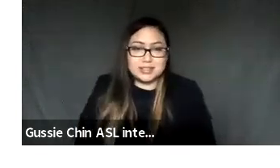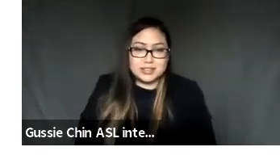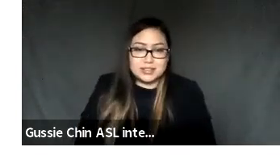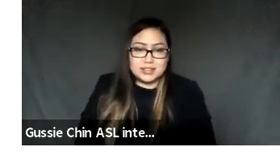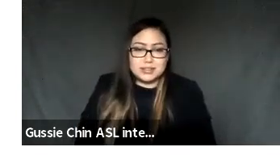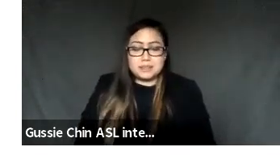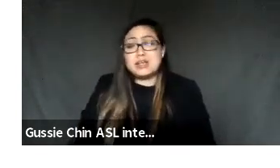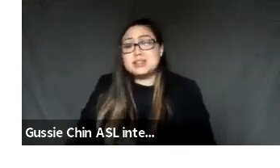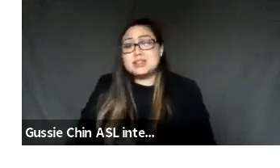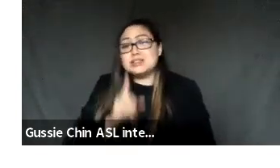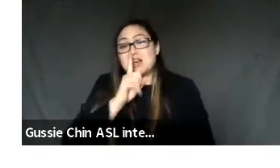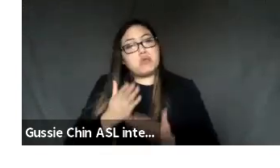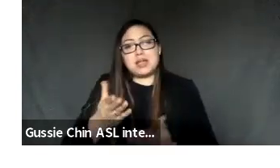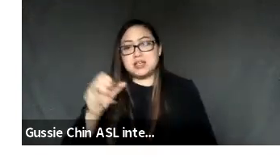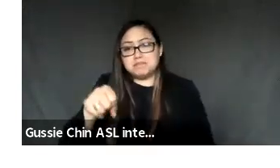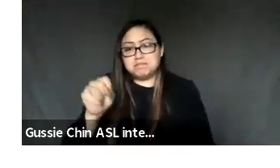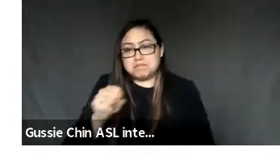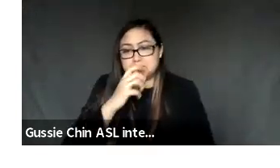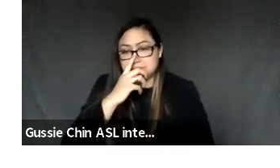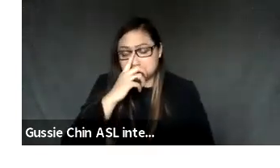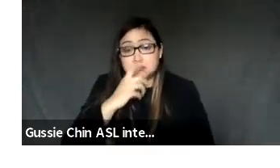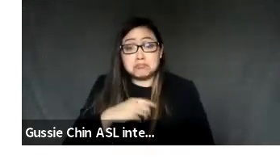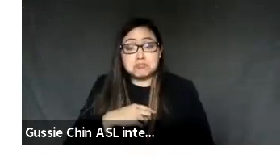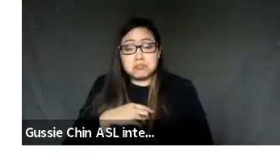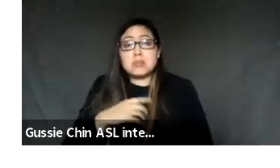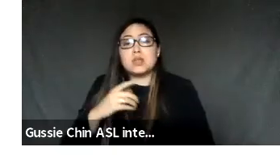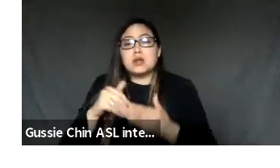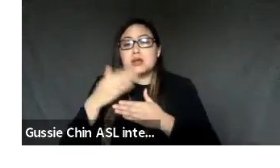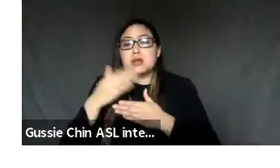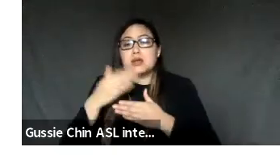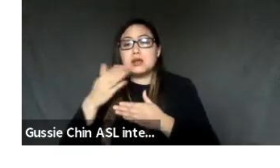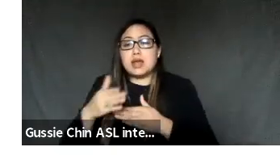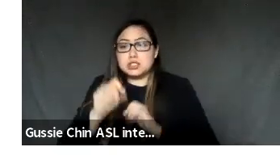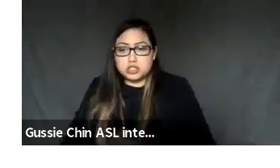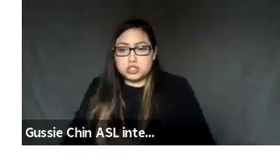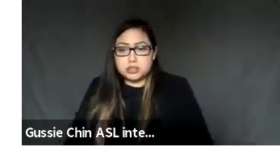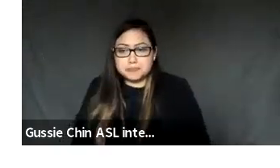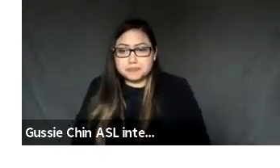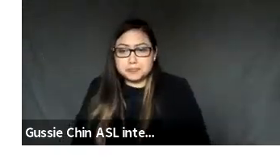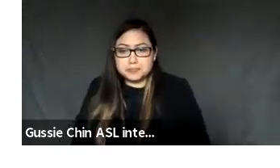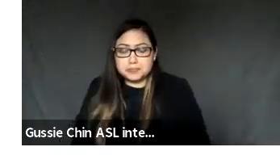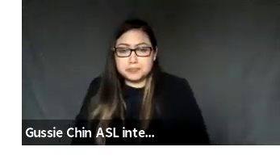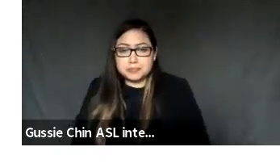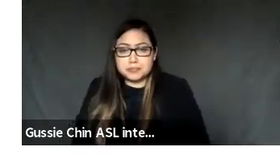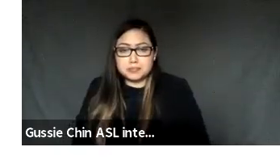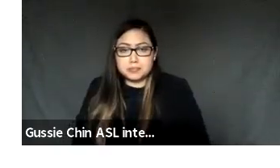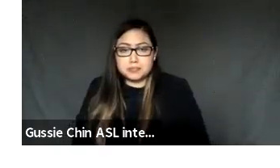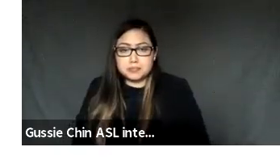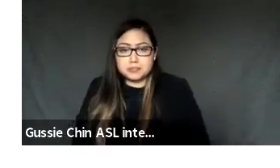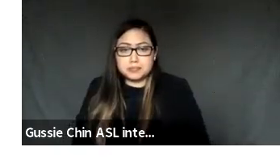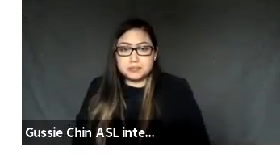Definitely recommended. All right. The next question, if I have an